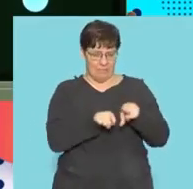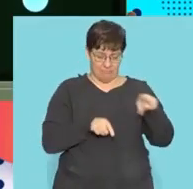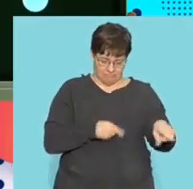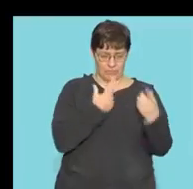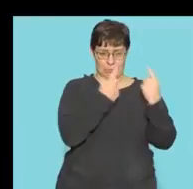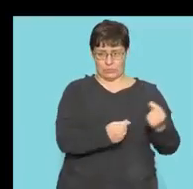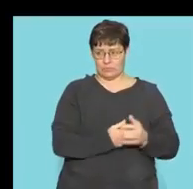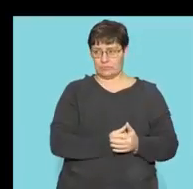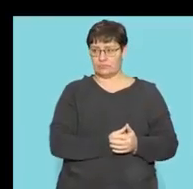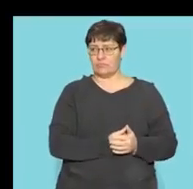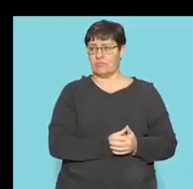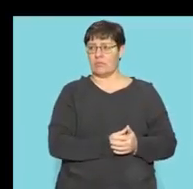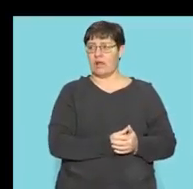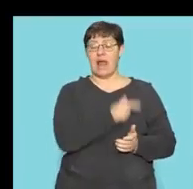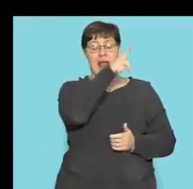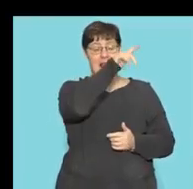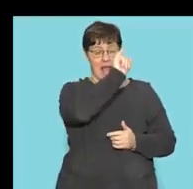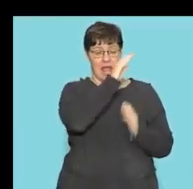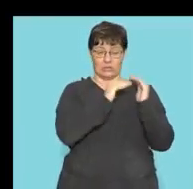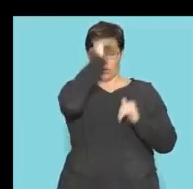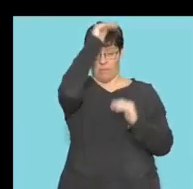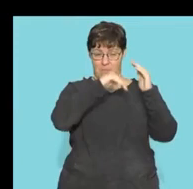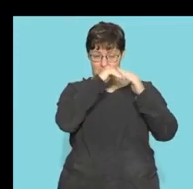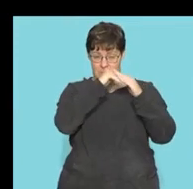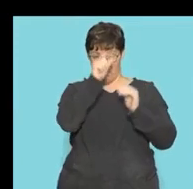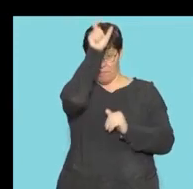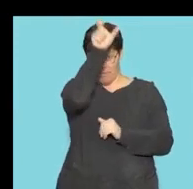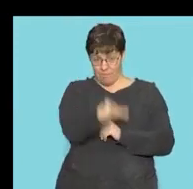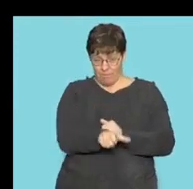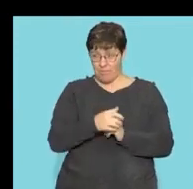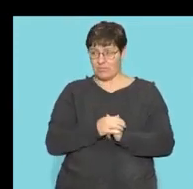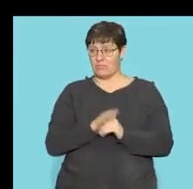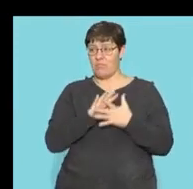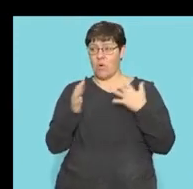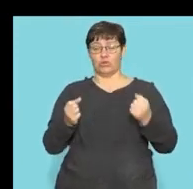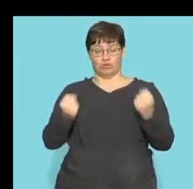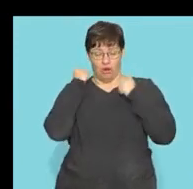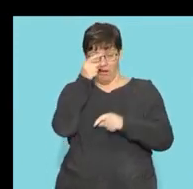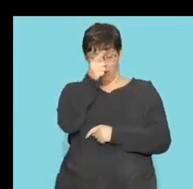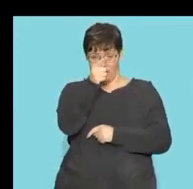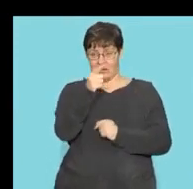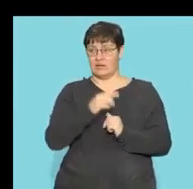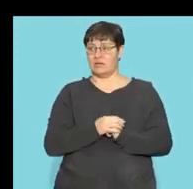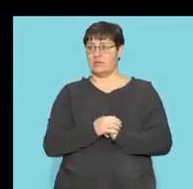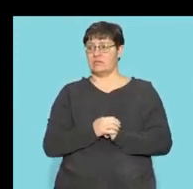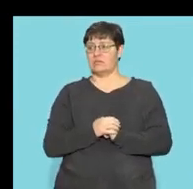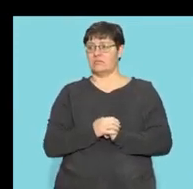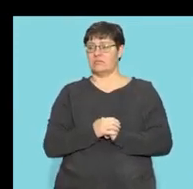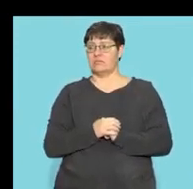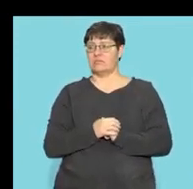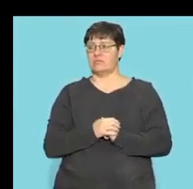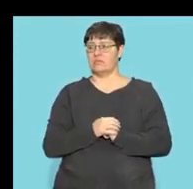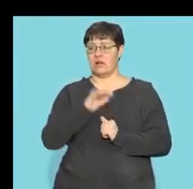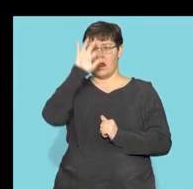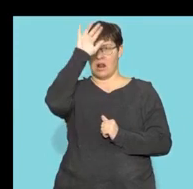So let's do exactly the same here. So remember, lithium at the top of the table, the strongest reducing